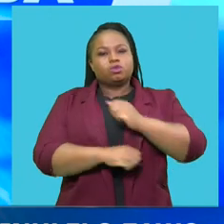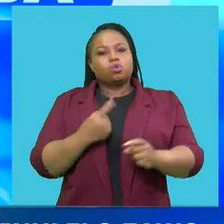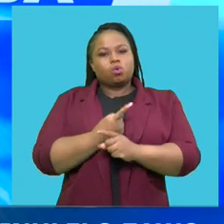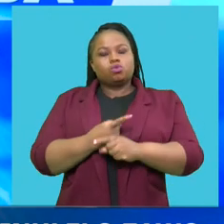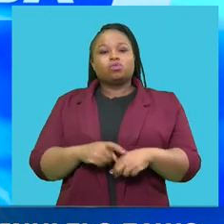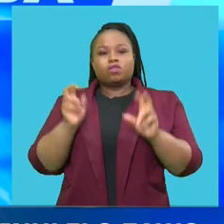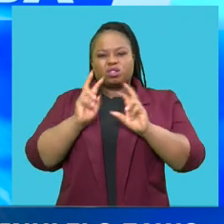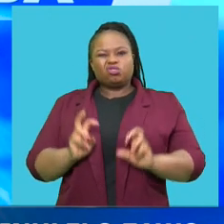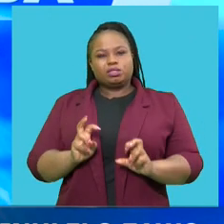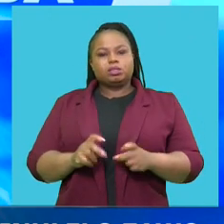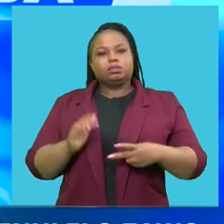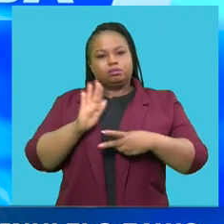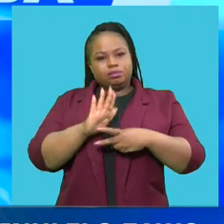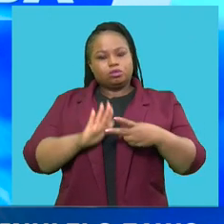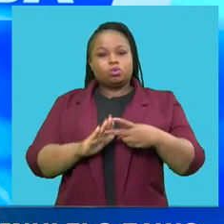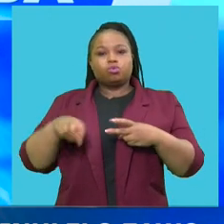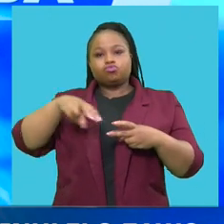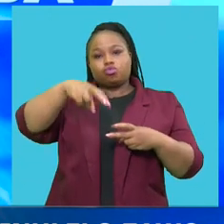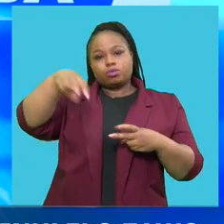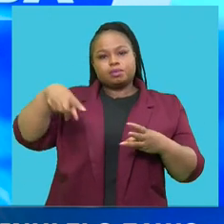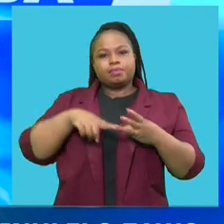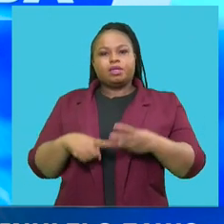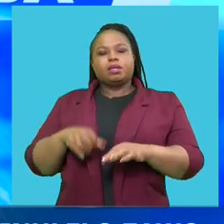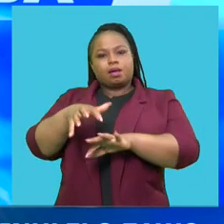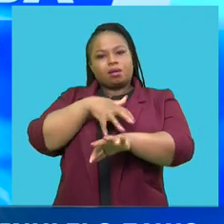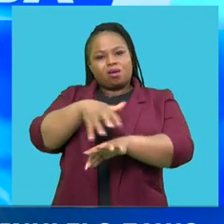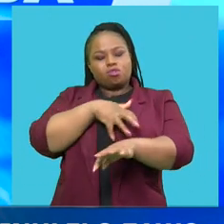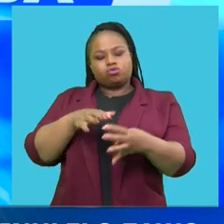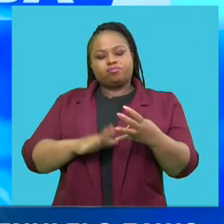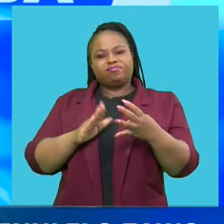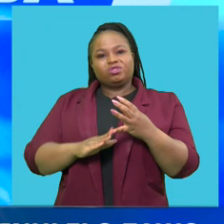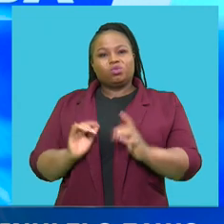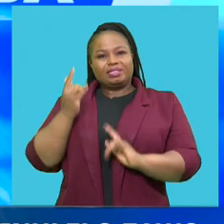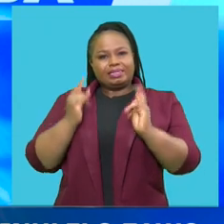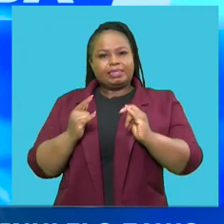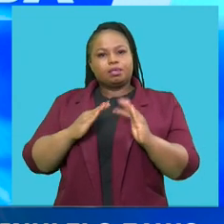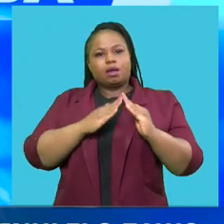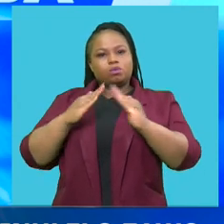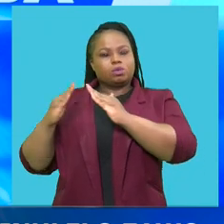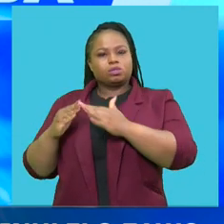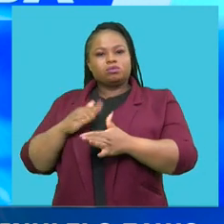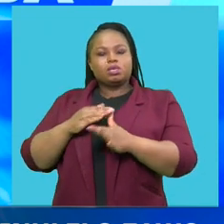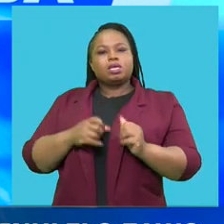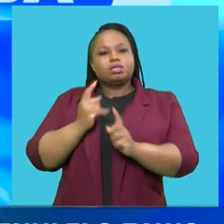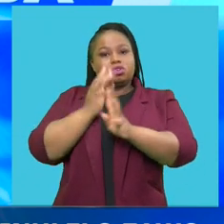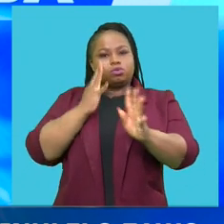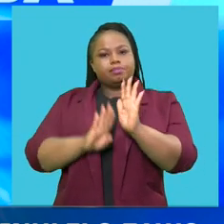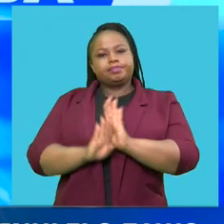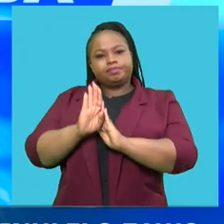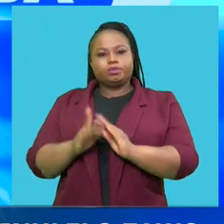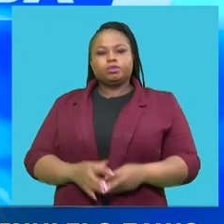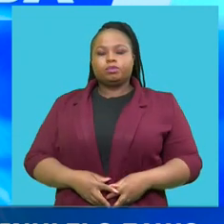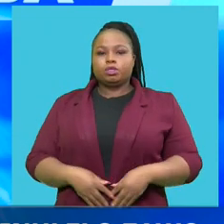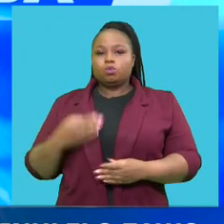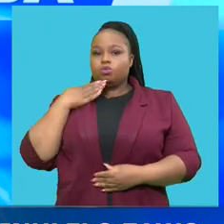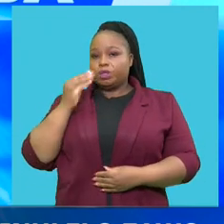kwezamandla ezivuselelekayo, ezokuvakasha, ezolimo, ukuvuselela idolobha kanjalo nokuvuselelwa kwamalokishi. Intatheleke